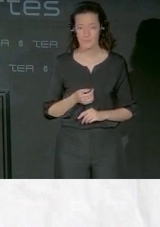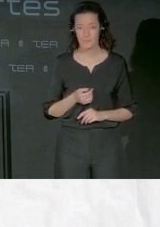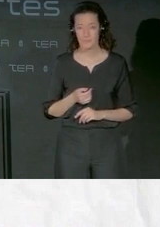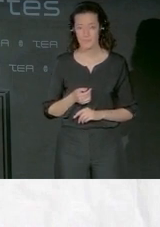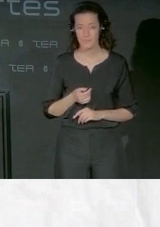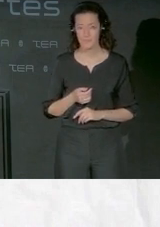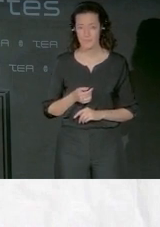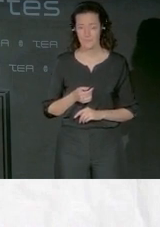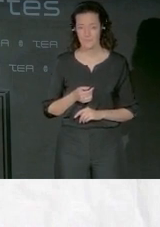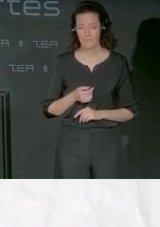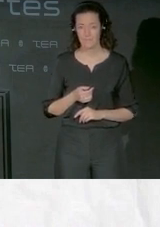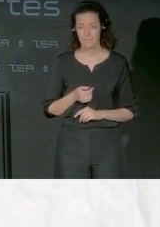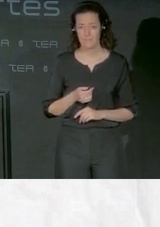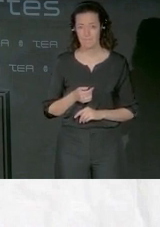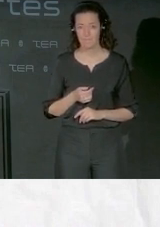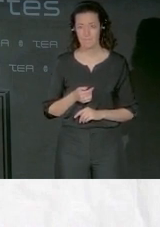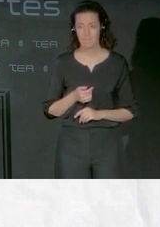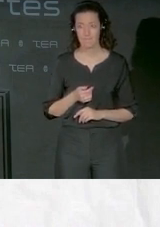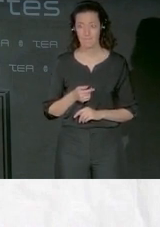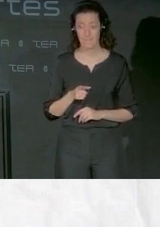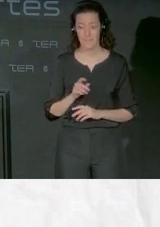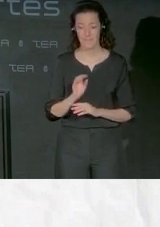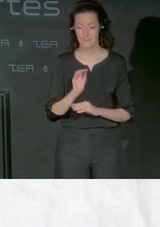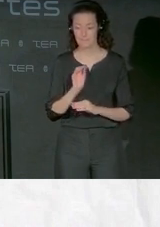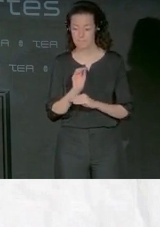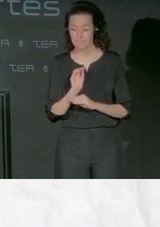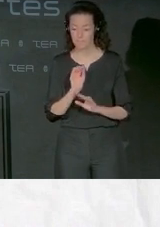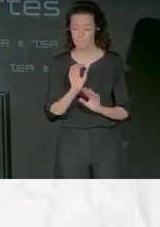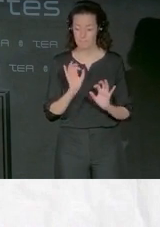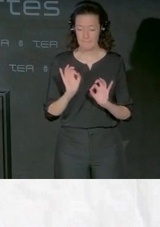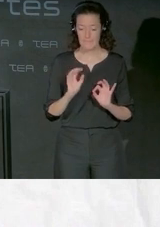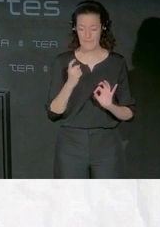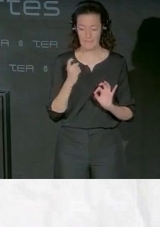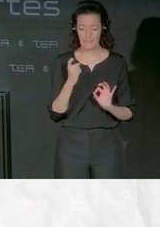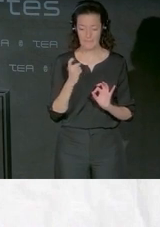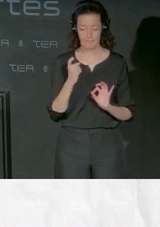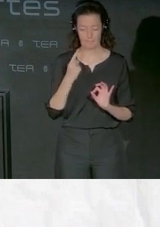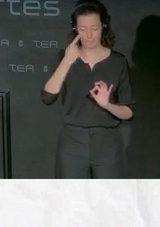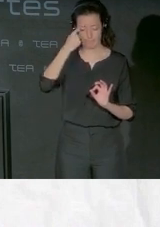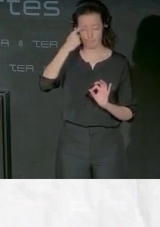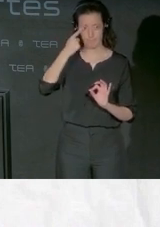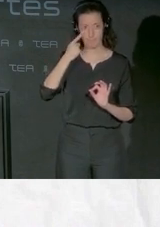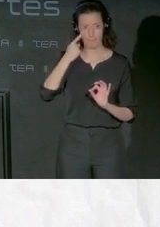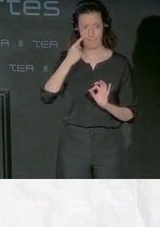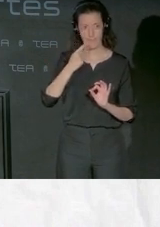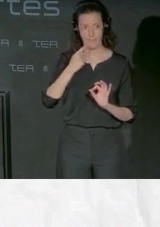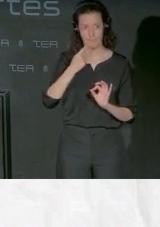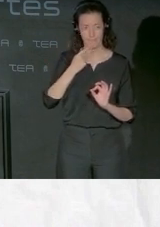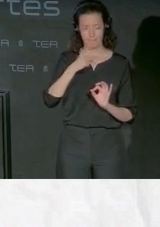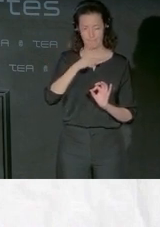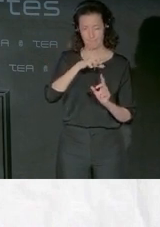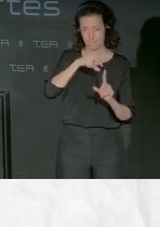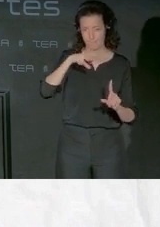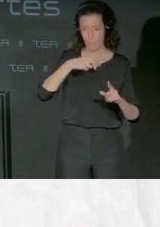say, criteria. First, on the legal side, there is a sort of dedicated exception in the copyright directive on that. It's looking at